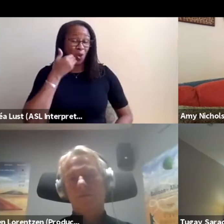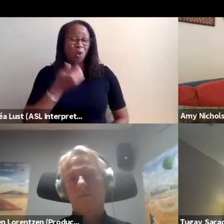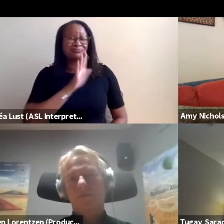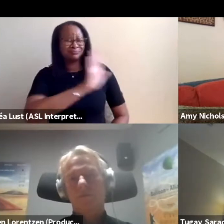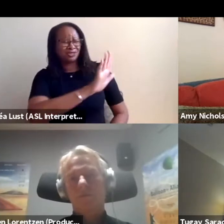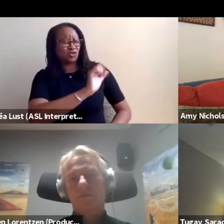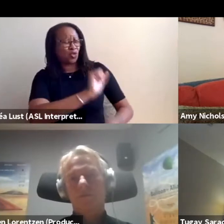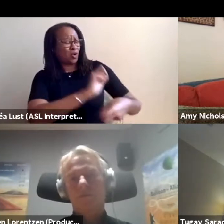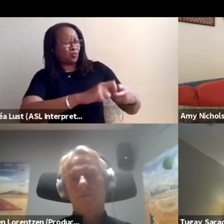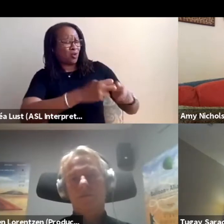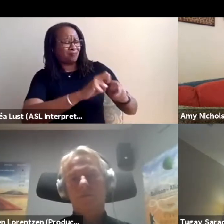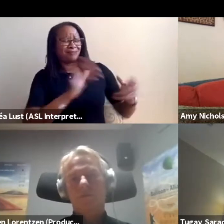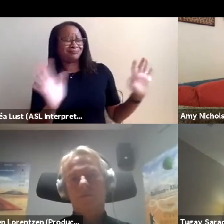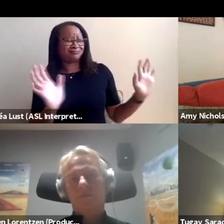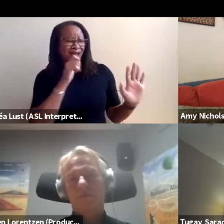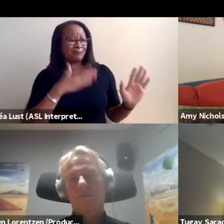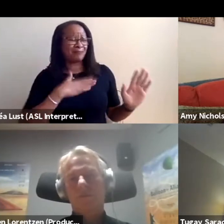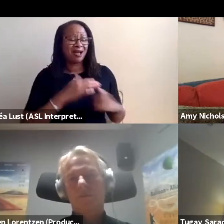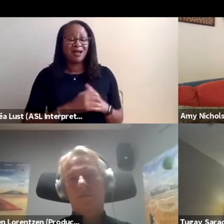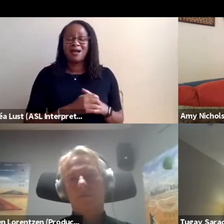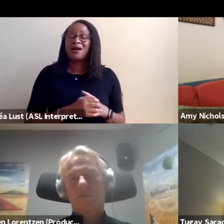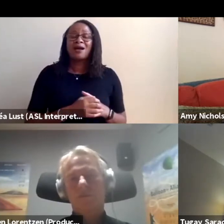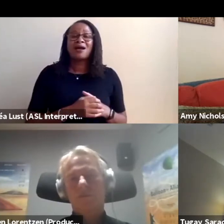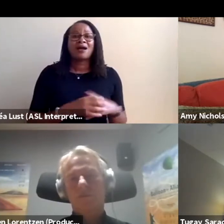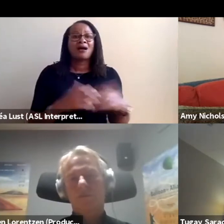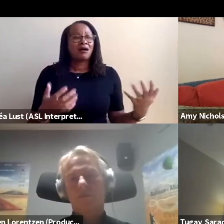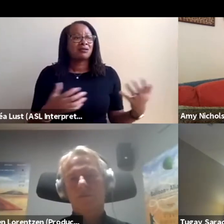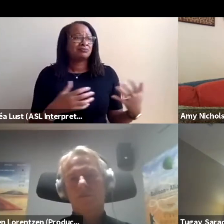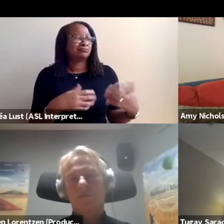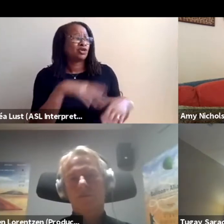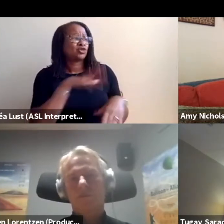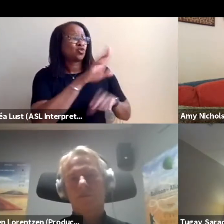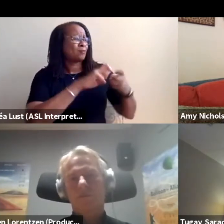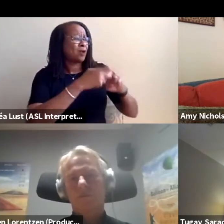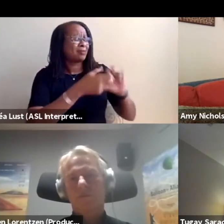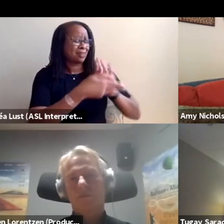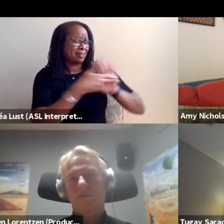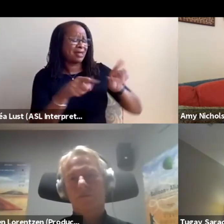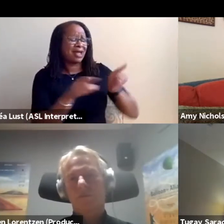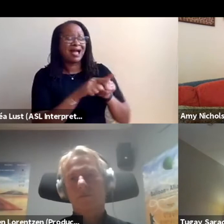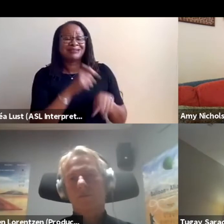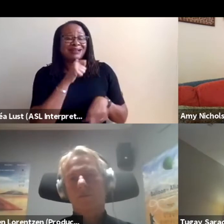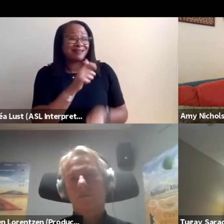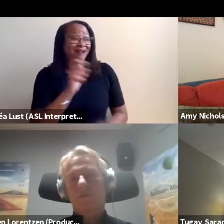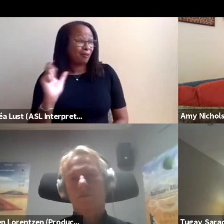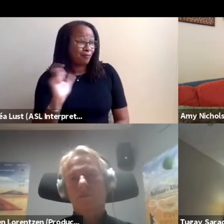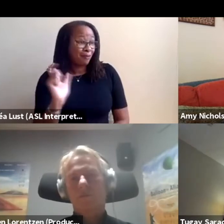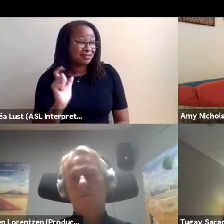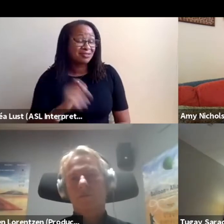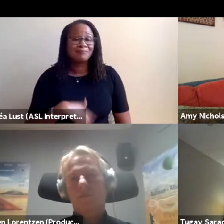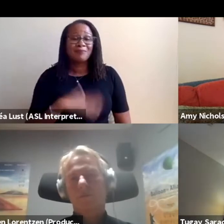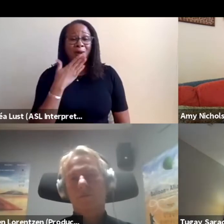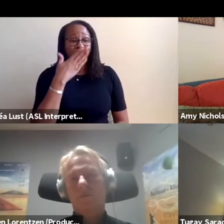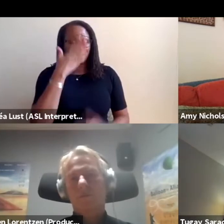to call me traitor or non-Muslim, and whatever they call me, this is their psychological